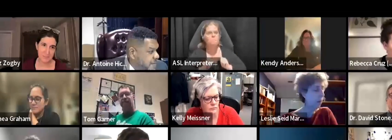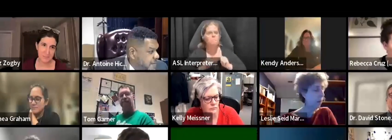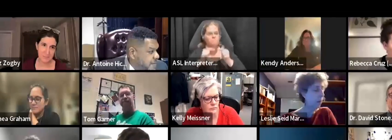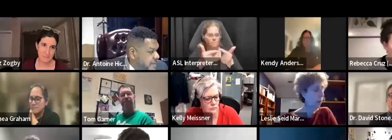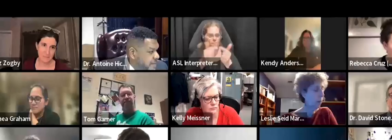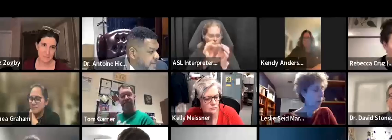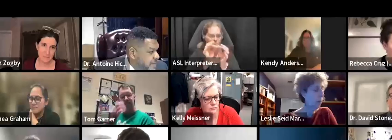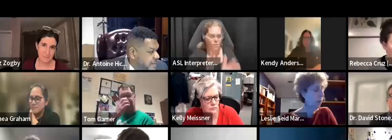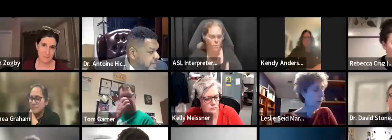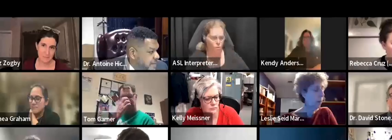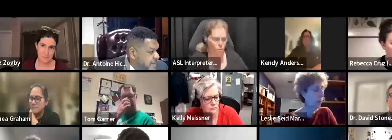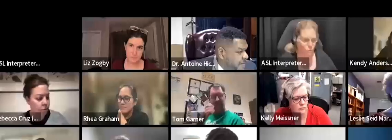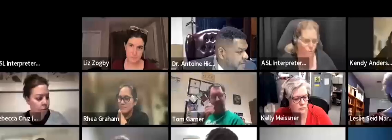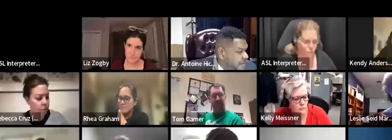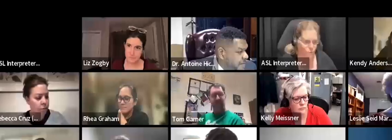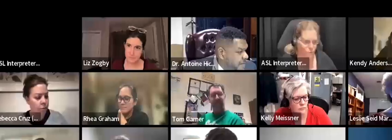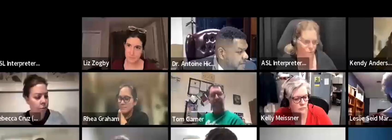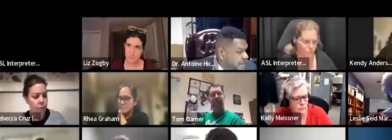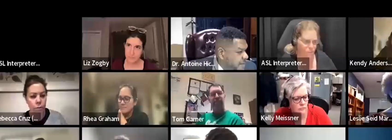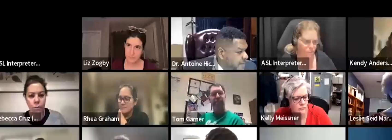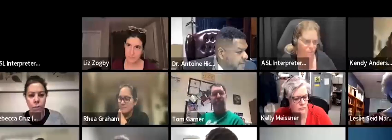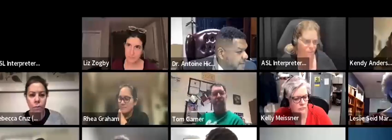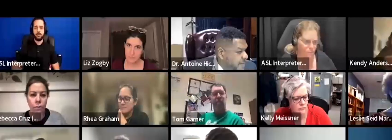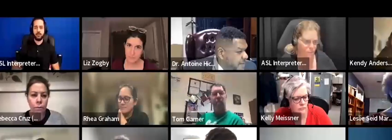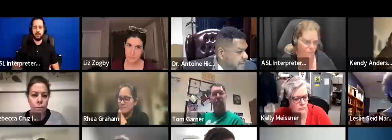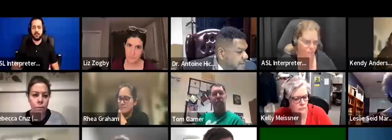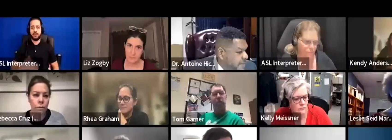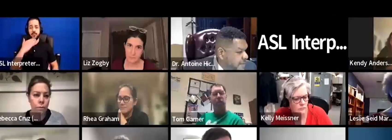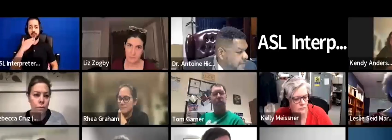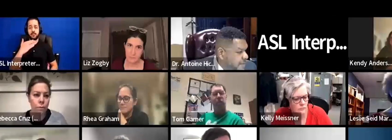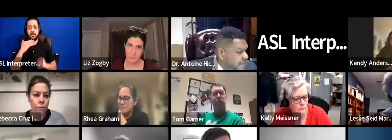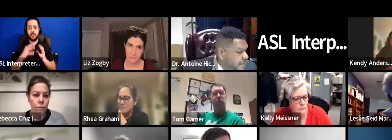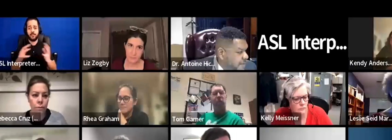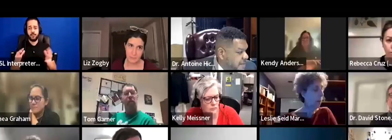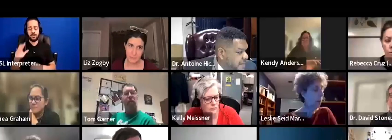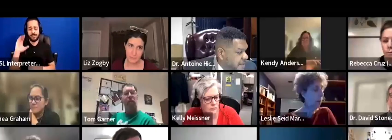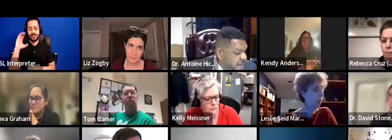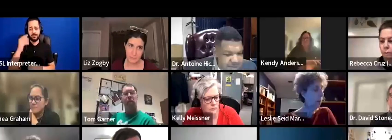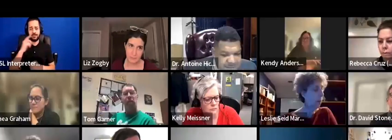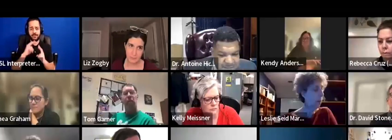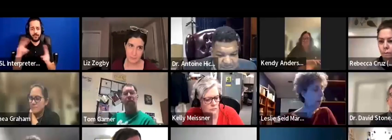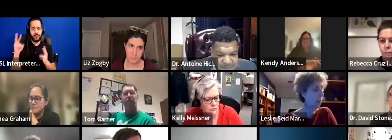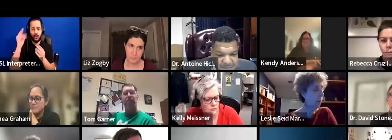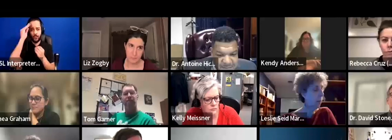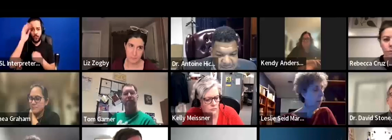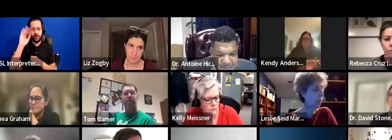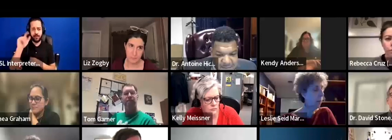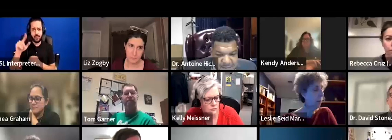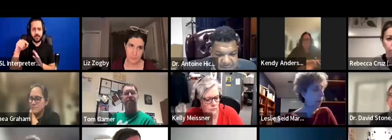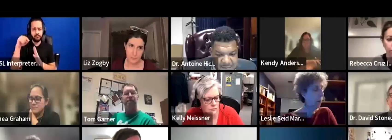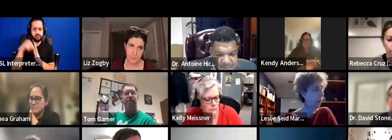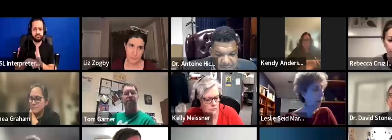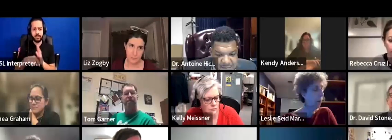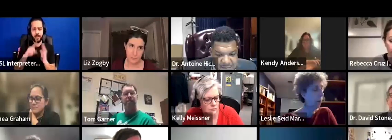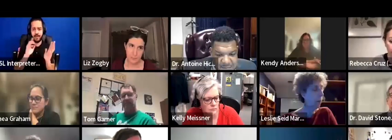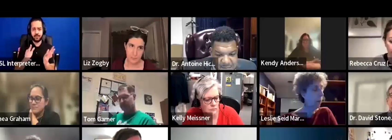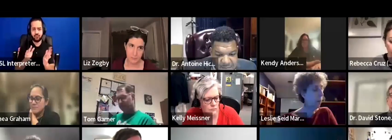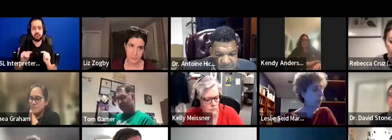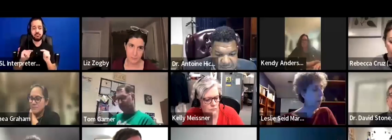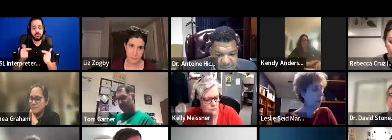Great, thank you very much. And it does seem like a very thoughtful and substantive conversation. Group two.